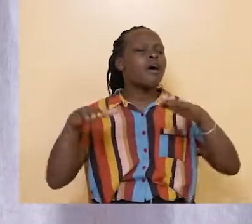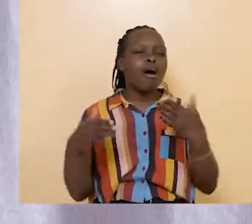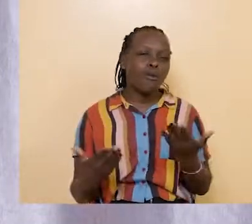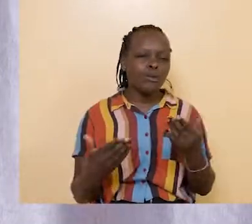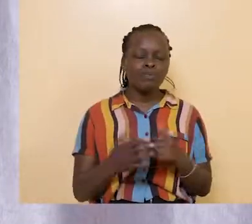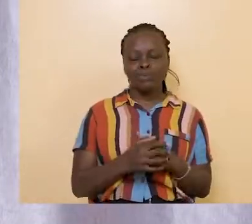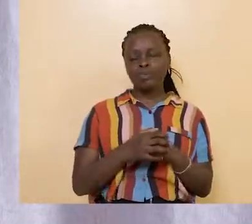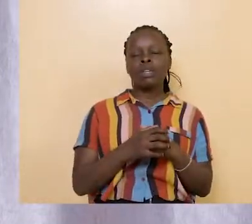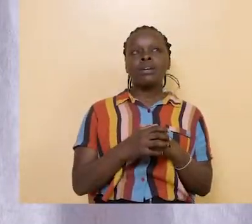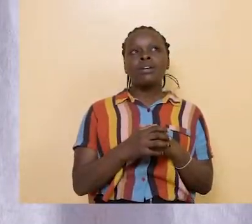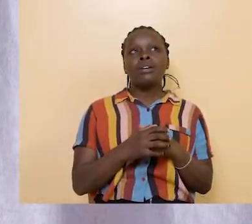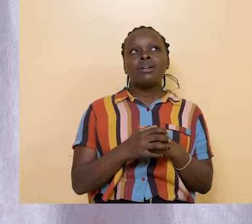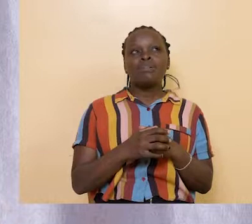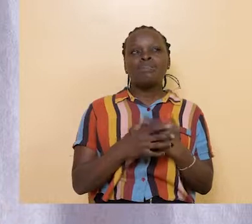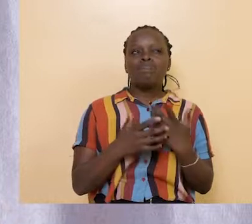concerned.